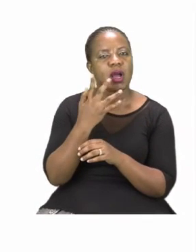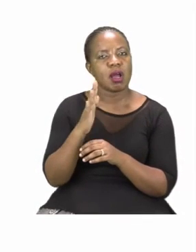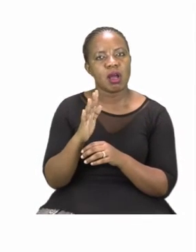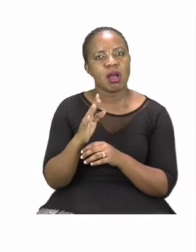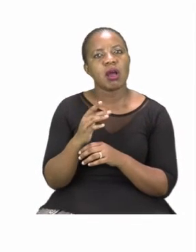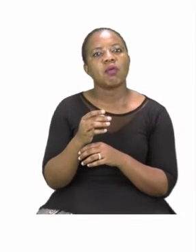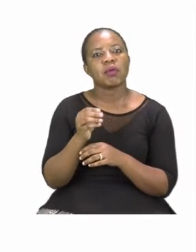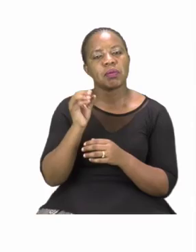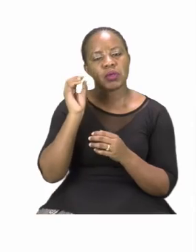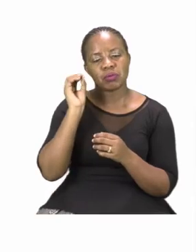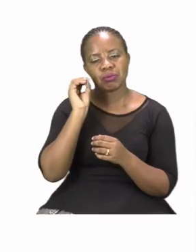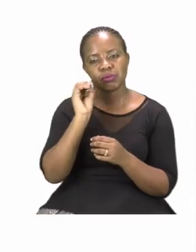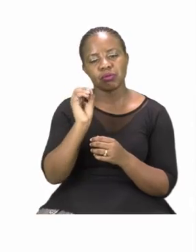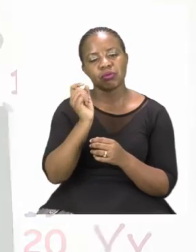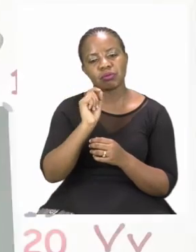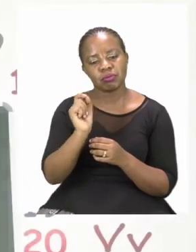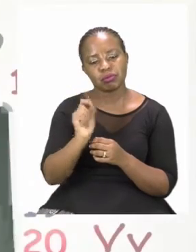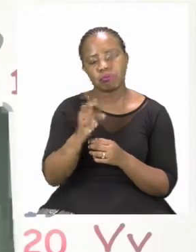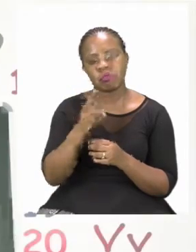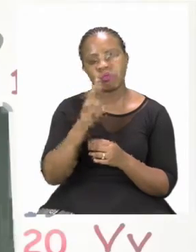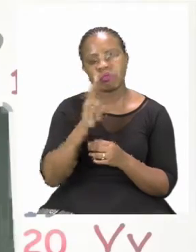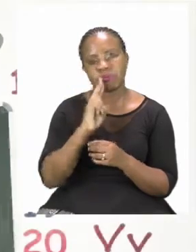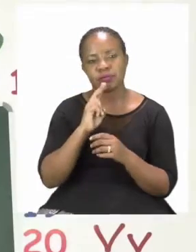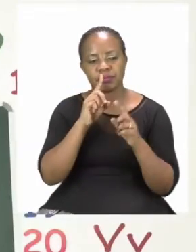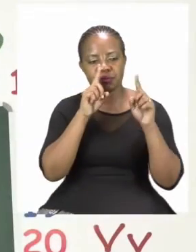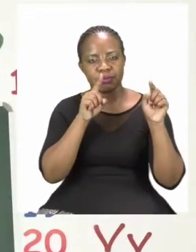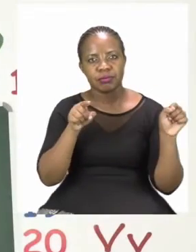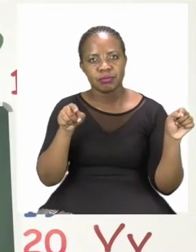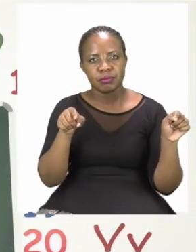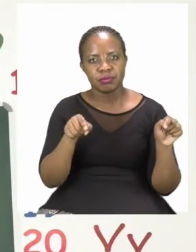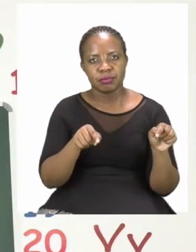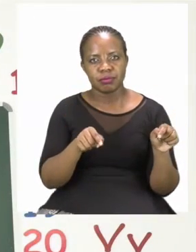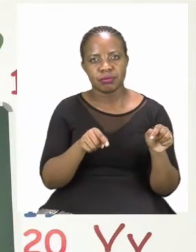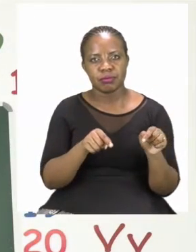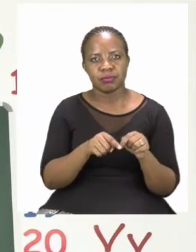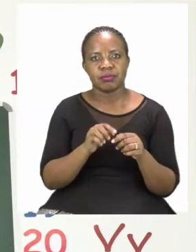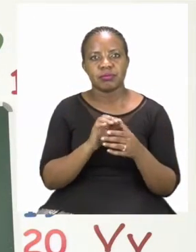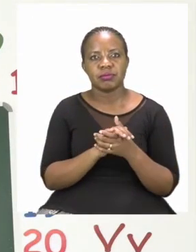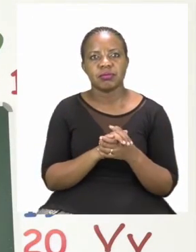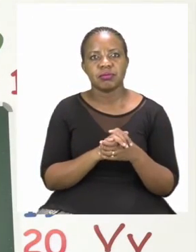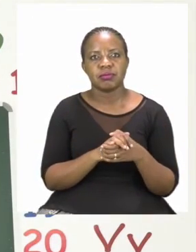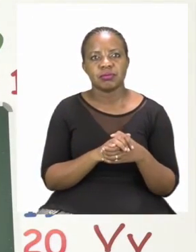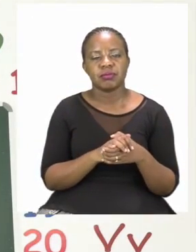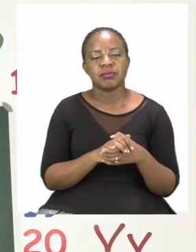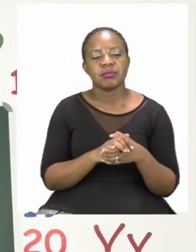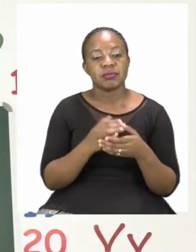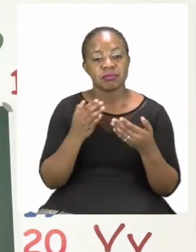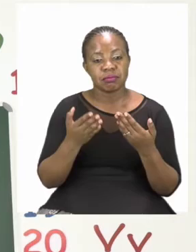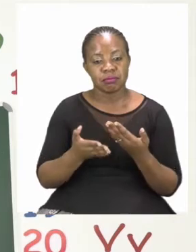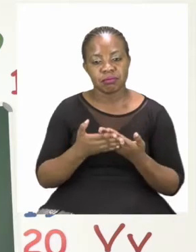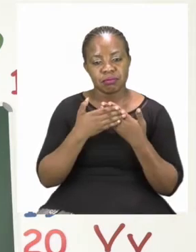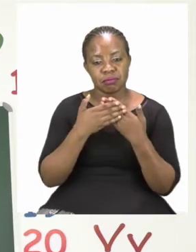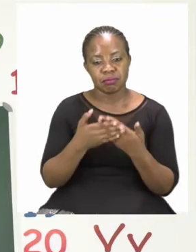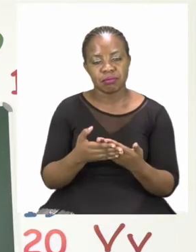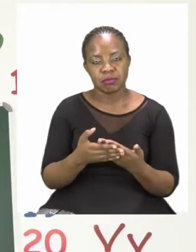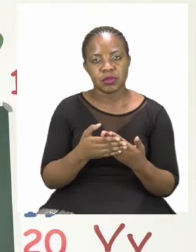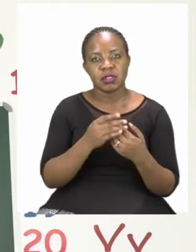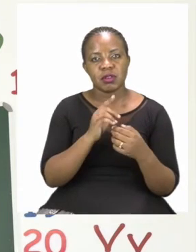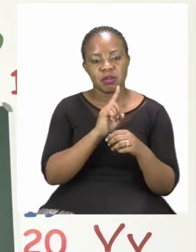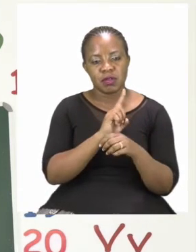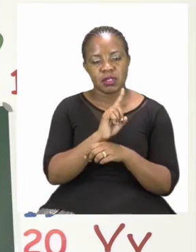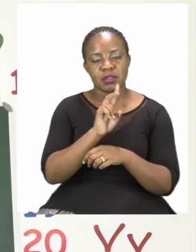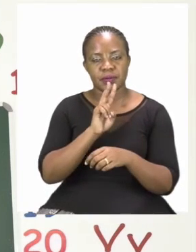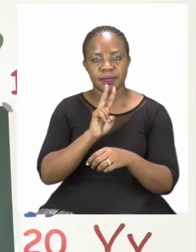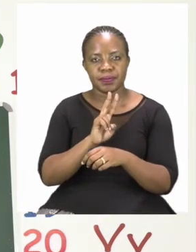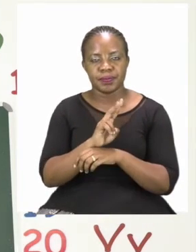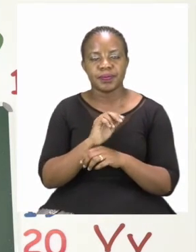Let's take a look at the board. Now, I'm going to help you with the first one and the second one. The first